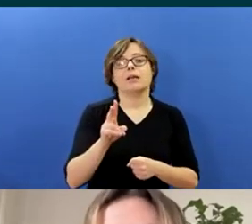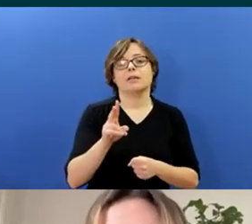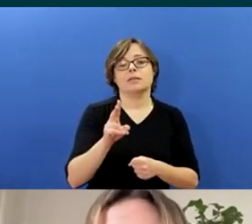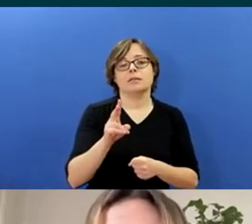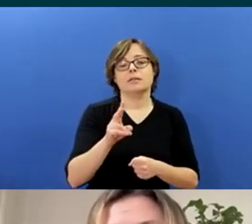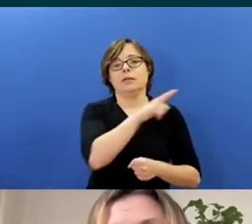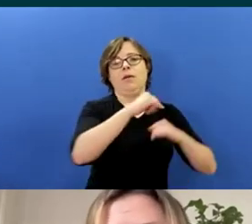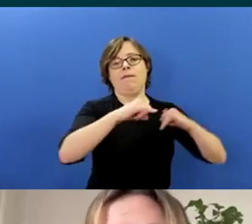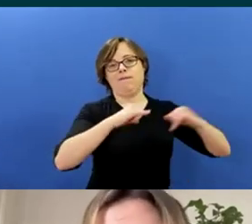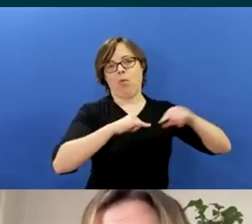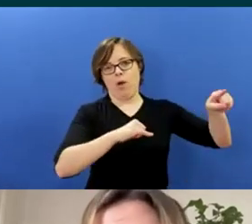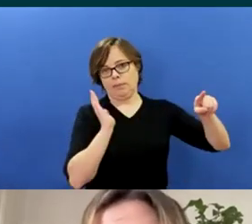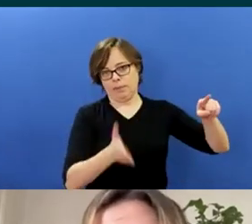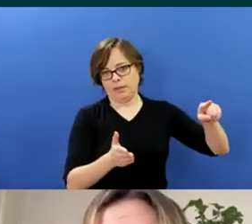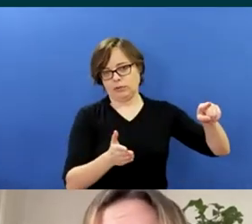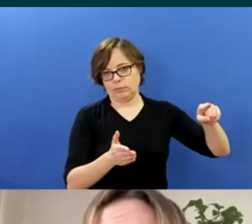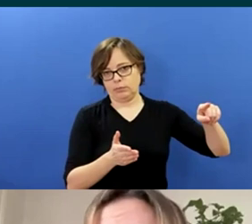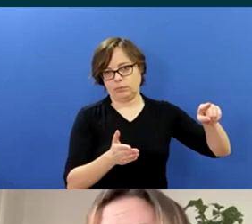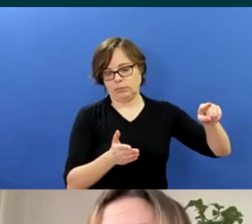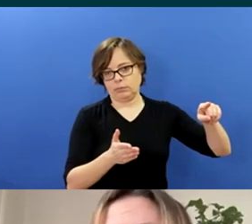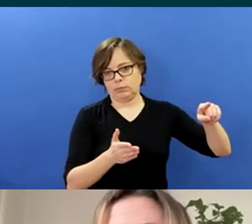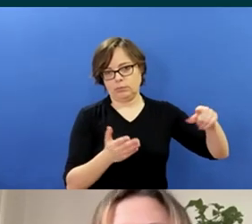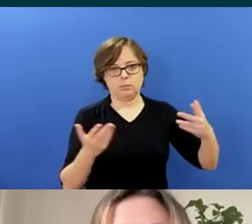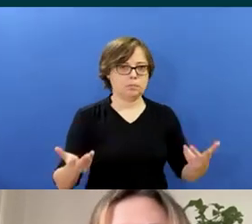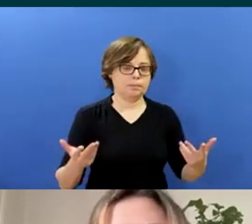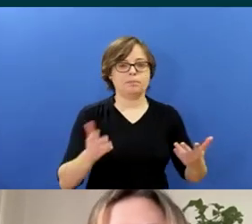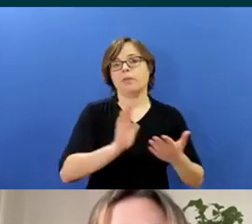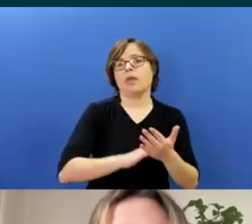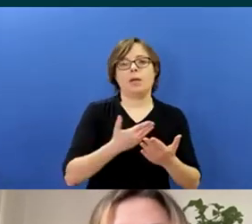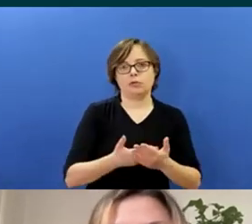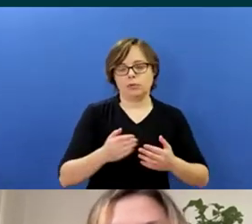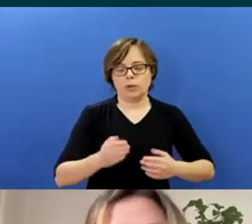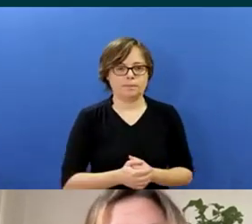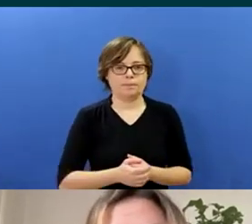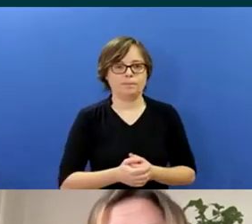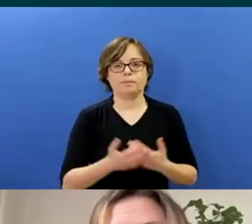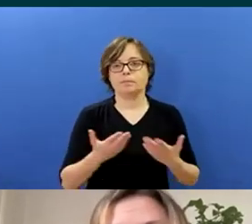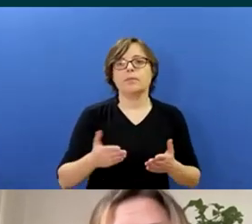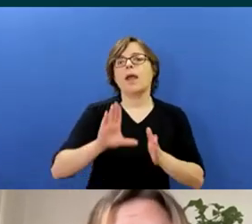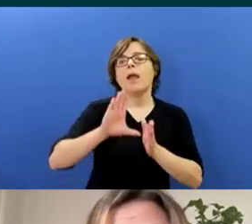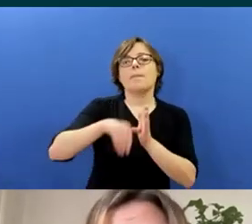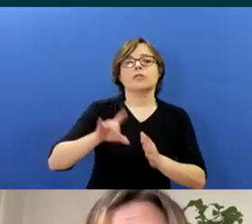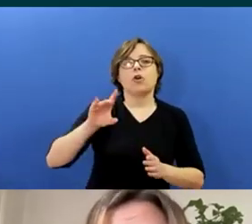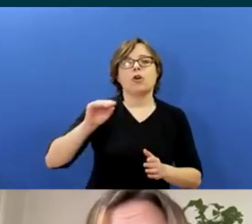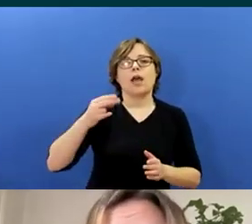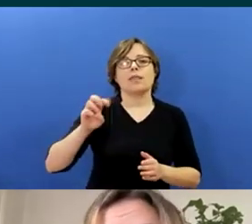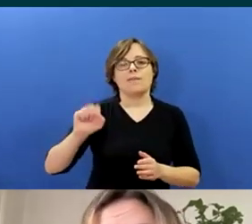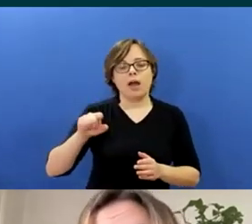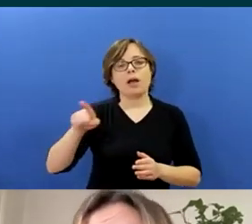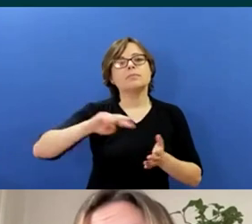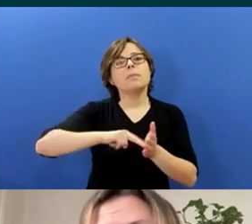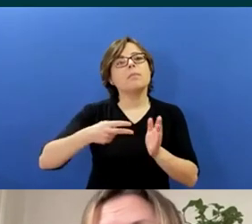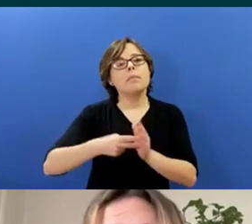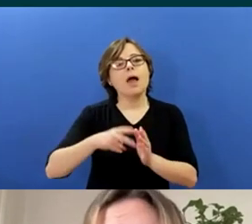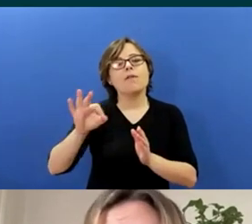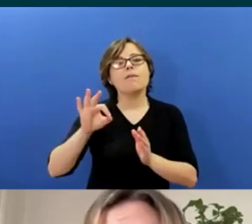decision-making authorities. For example, when the city of Geneva planned to modernize its public transport system, it